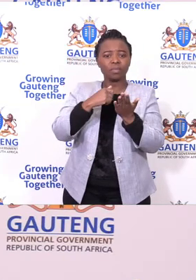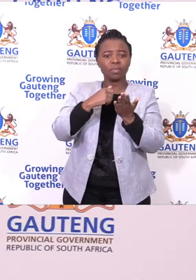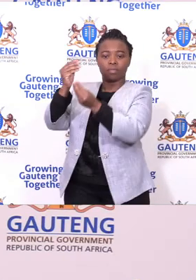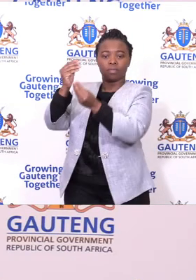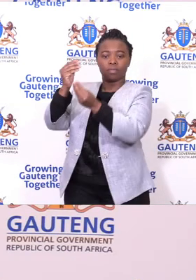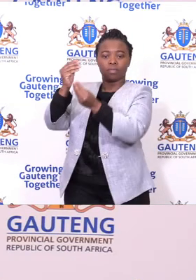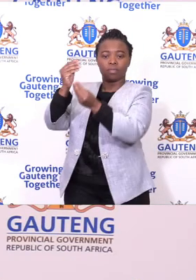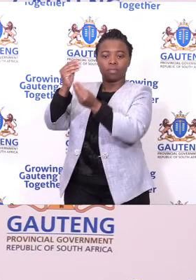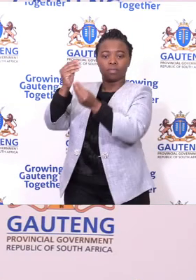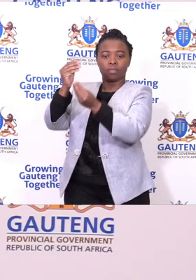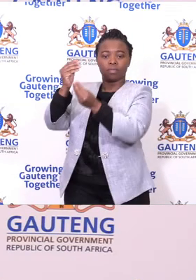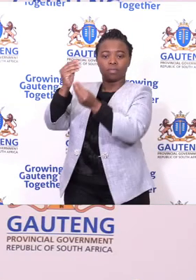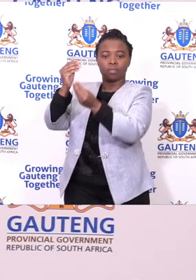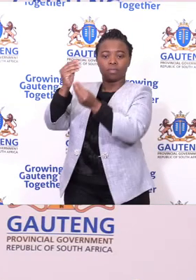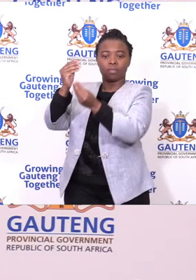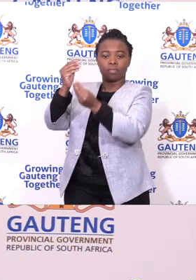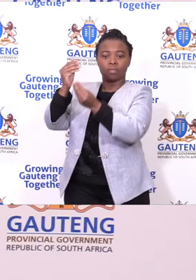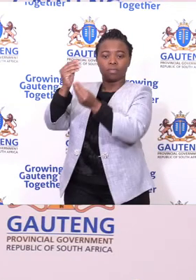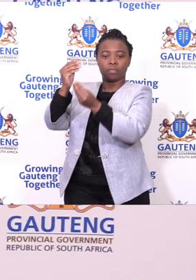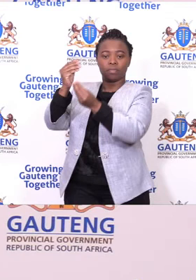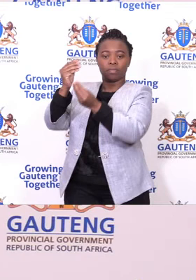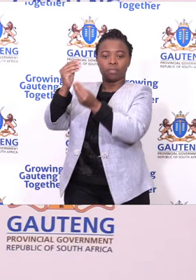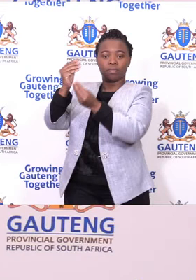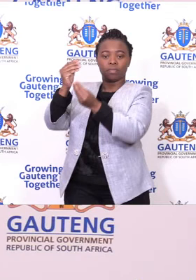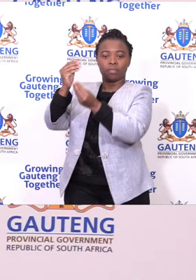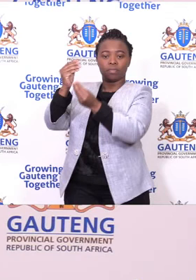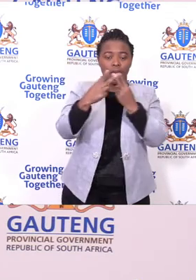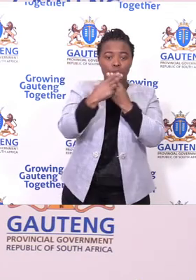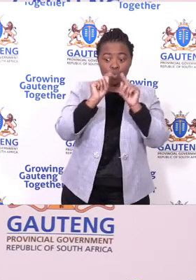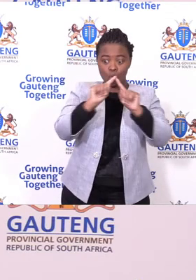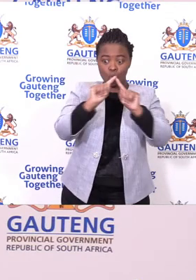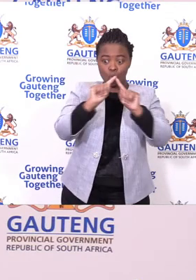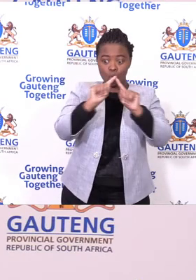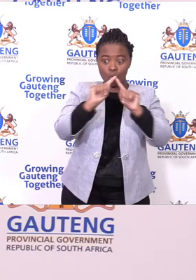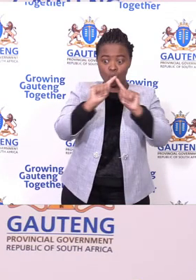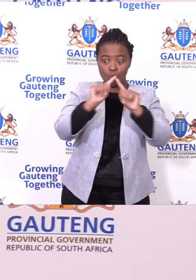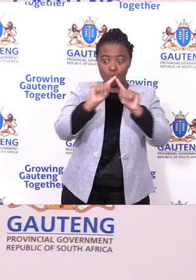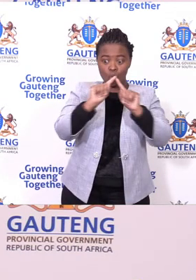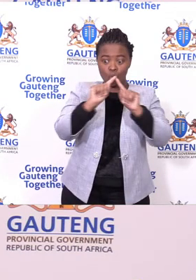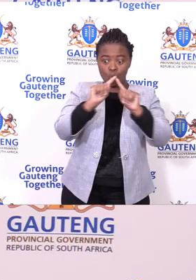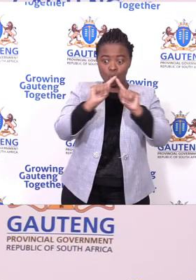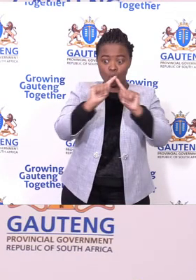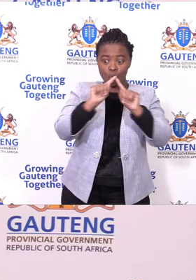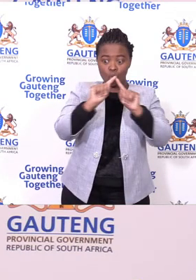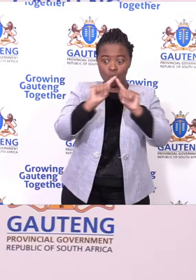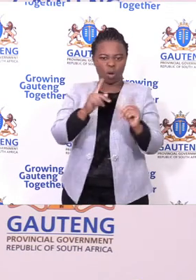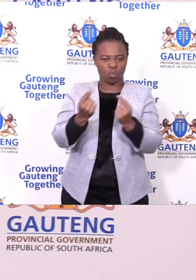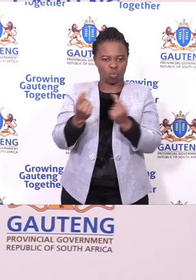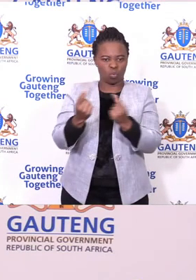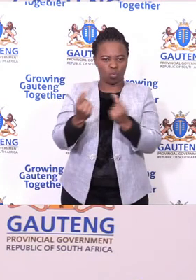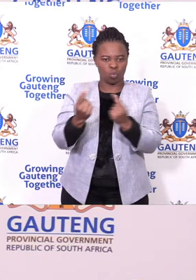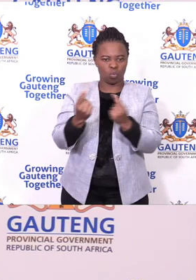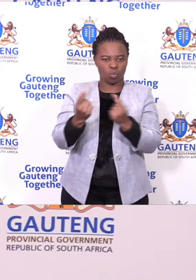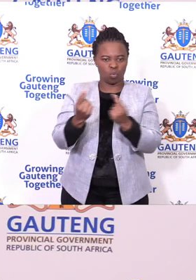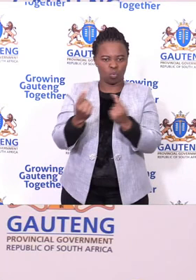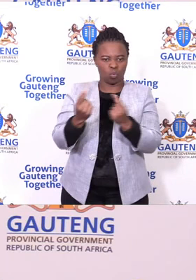appropriate moment, the minister will meet with the teacher unions and will find a way of dealing with these things. We are not hard as Gauteng